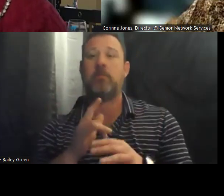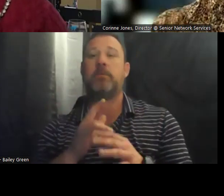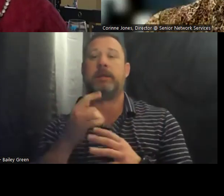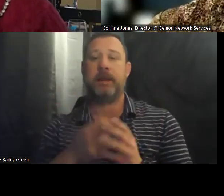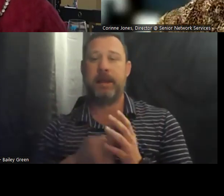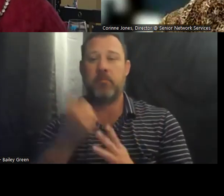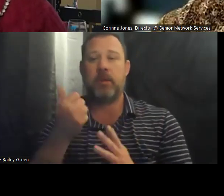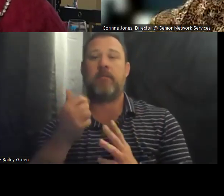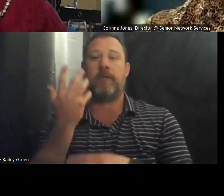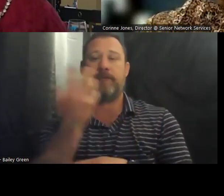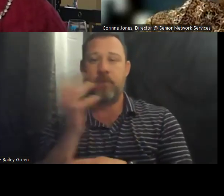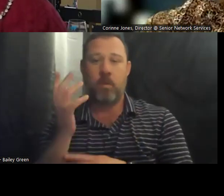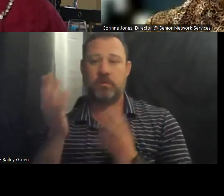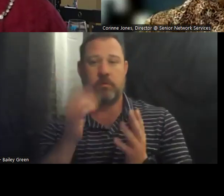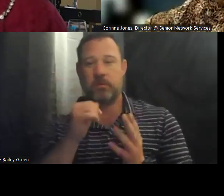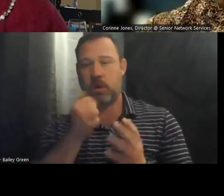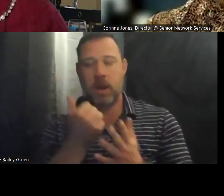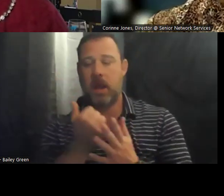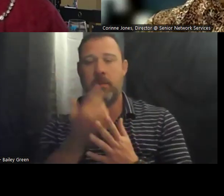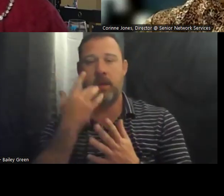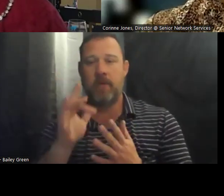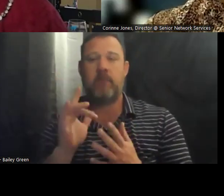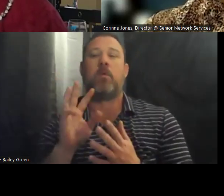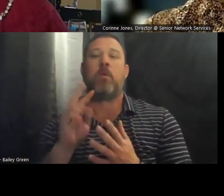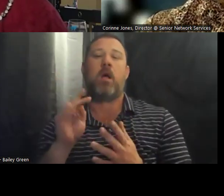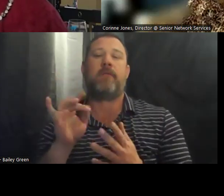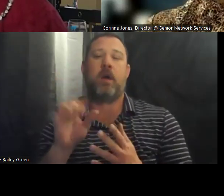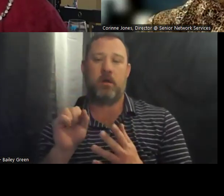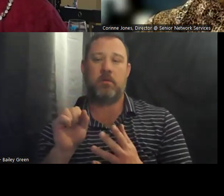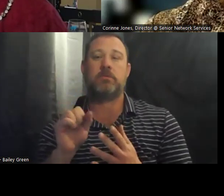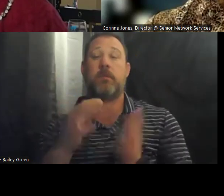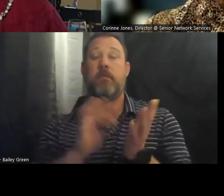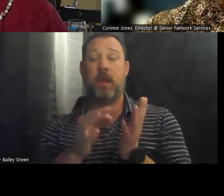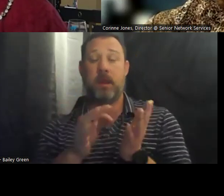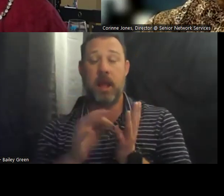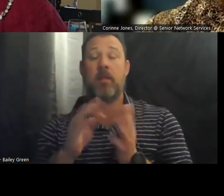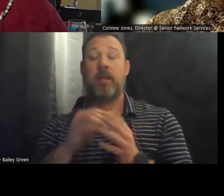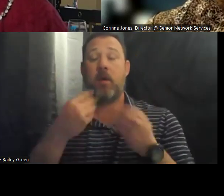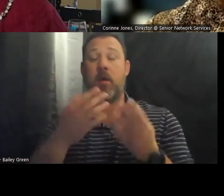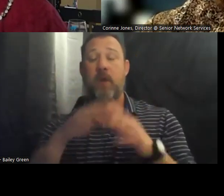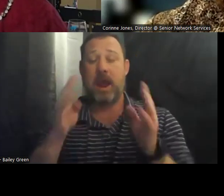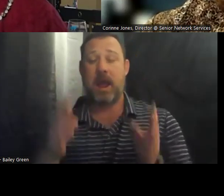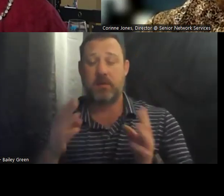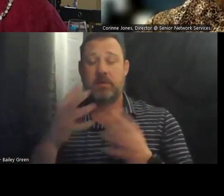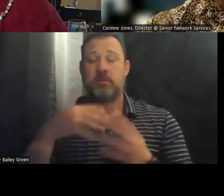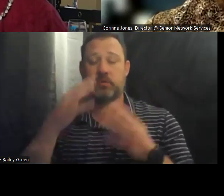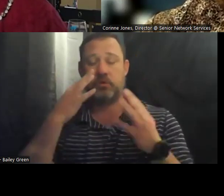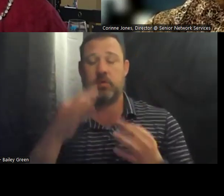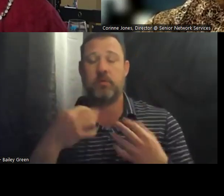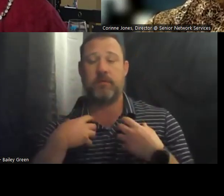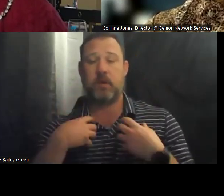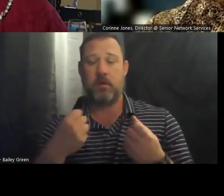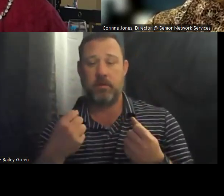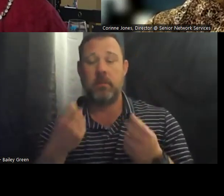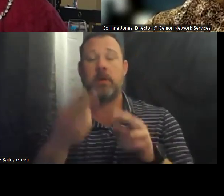not help California wildfires. Stripping the Medi-Cal programs that offer housing as a part of social determinants of health.